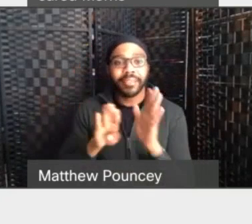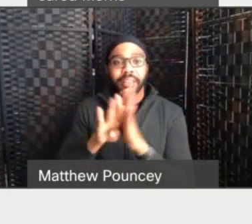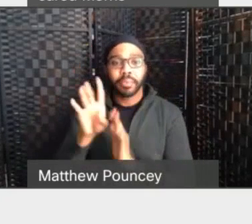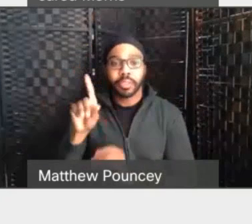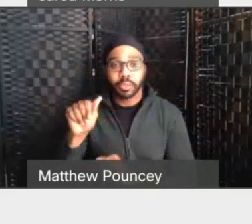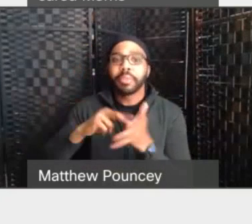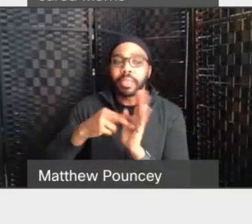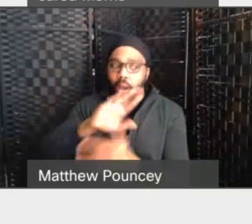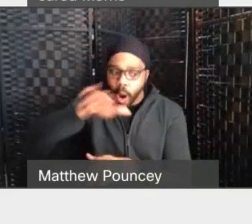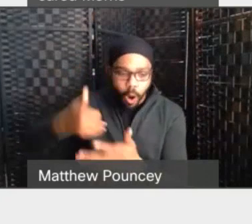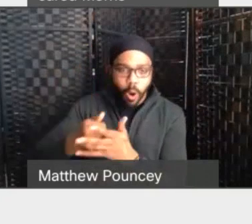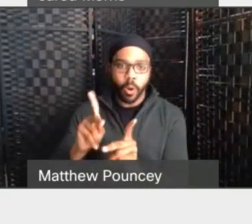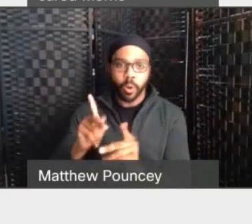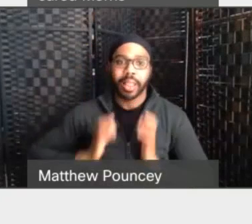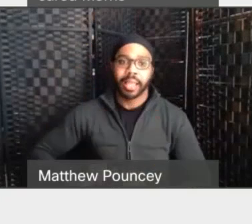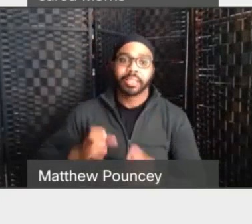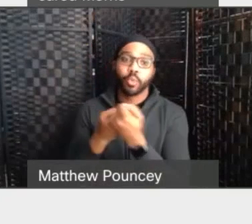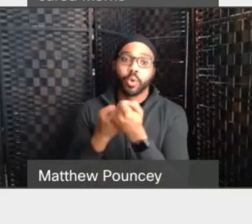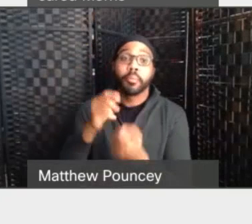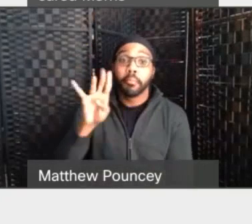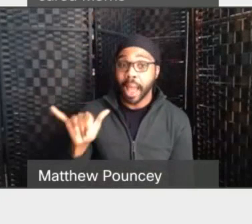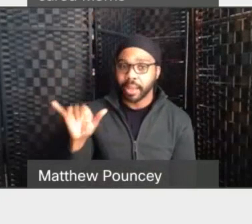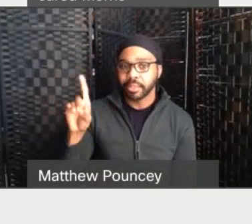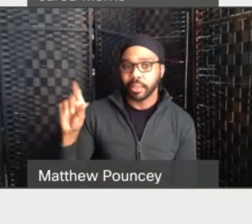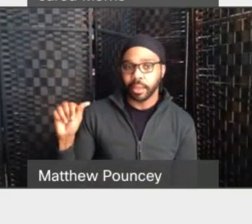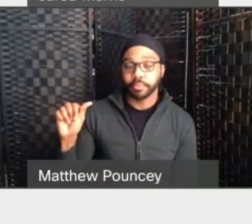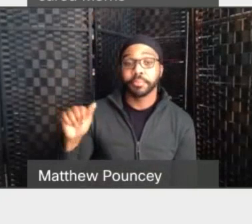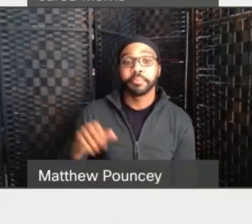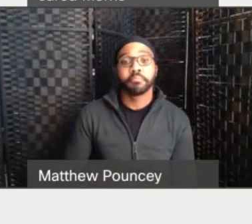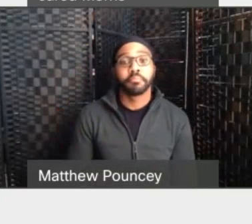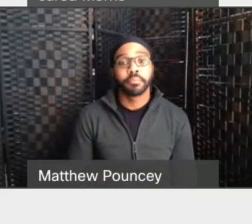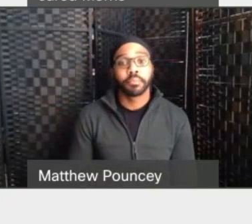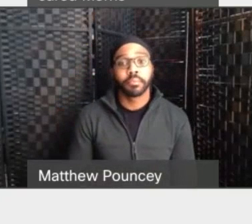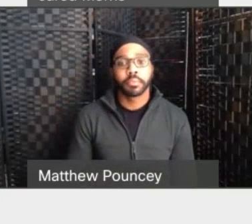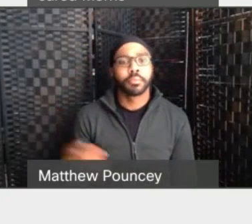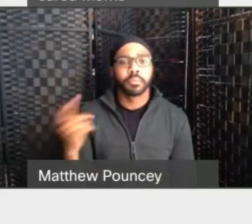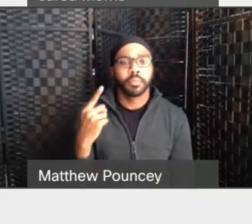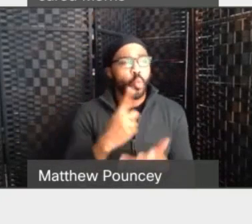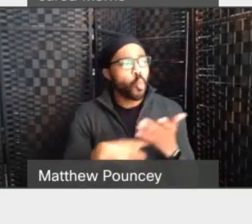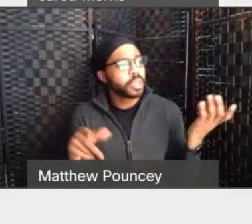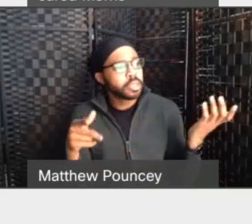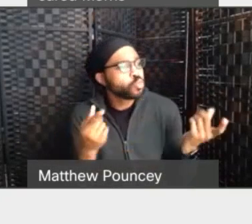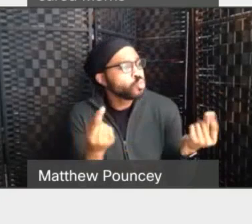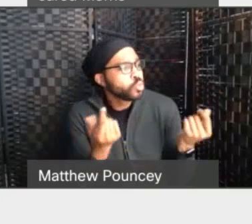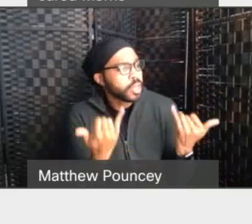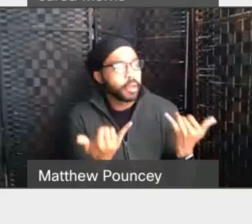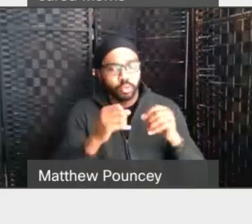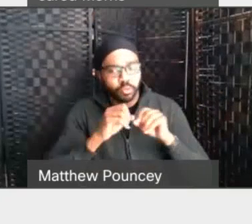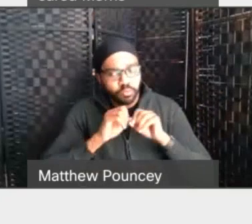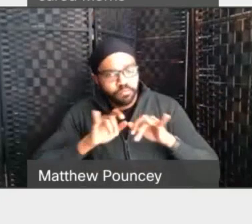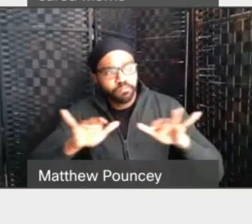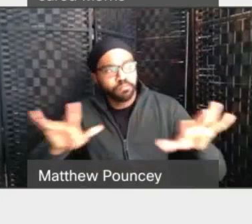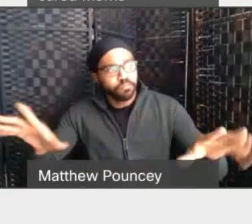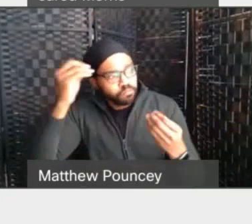everyone supported by DDA. What are the efforts to get the word out to the broader DD community of people who are